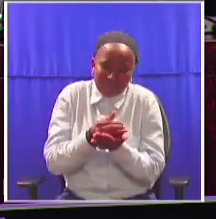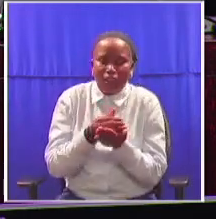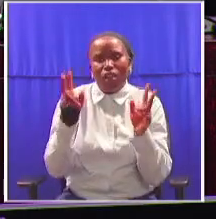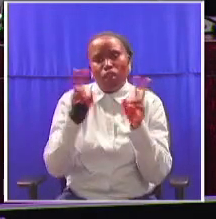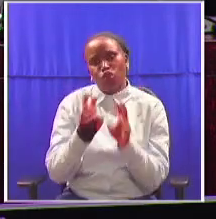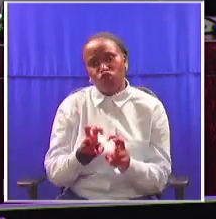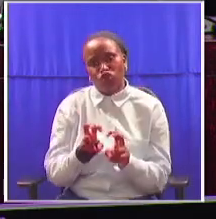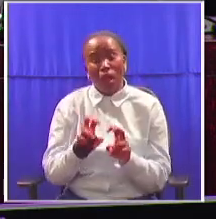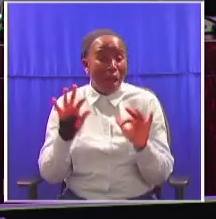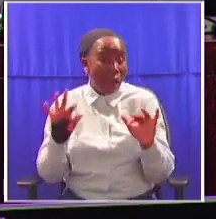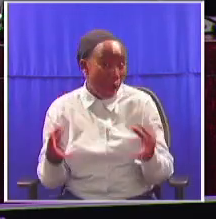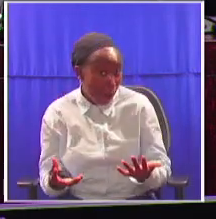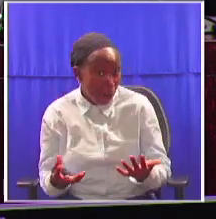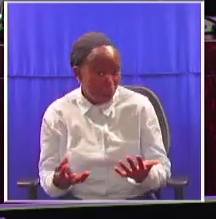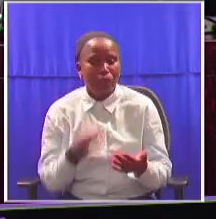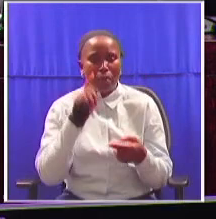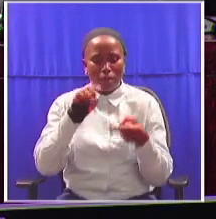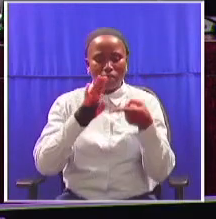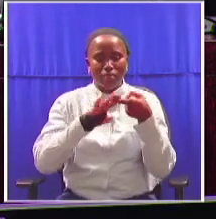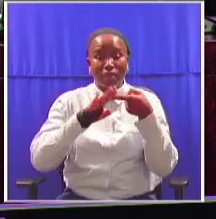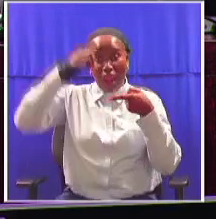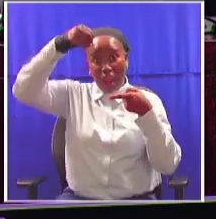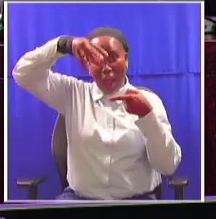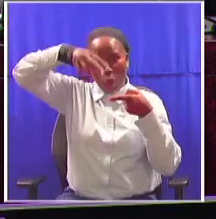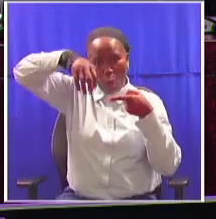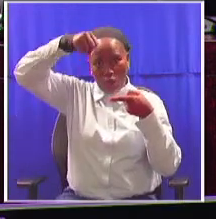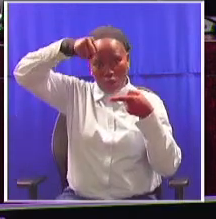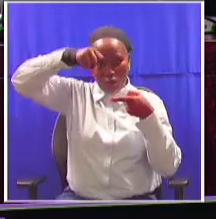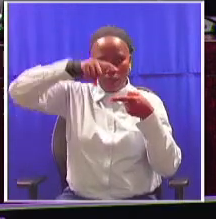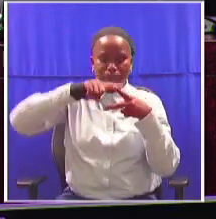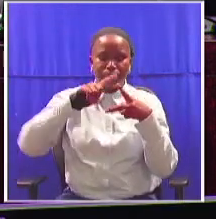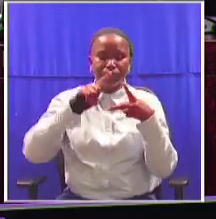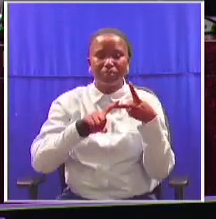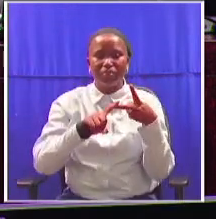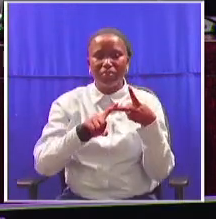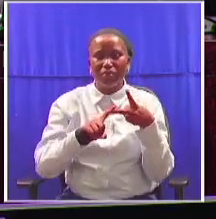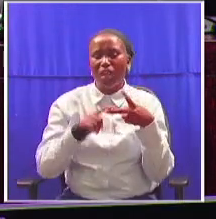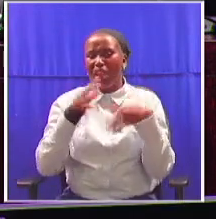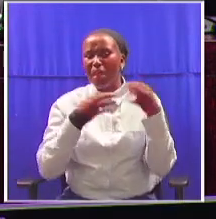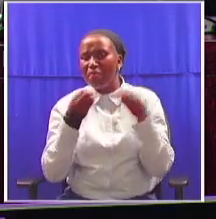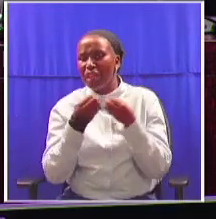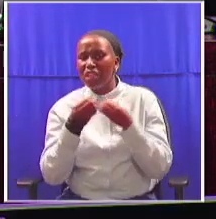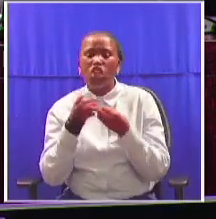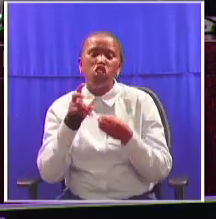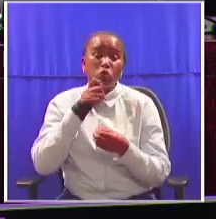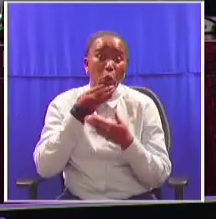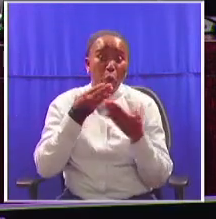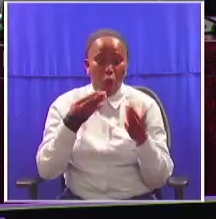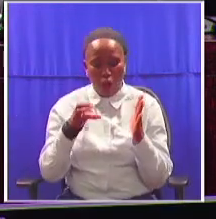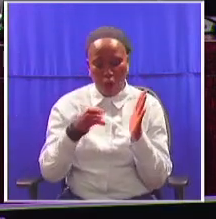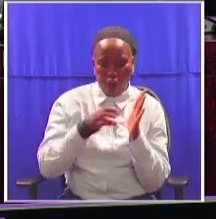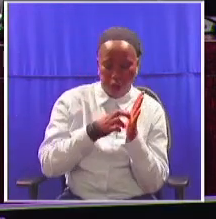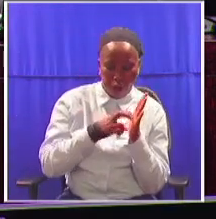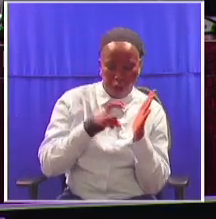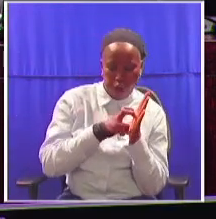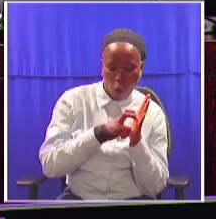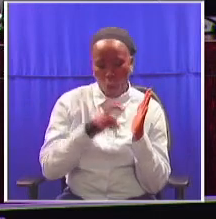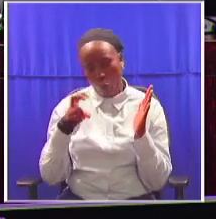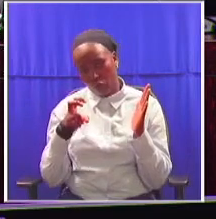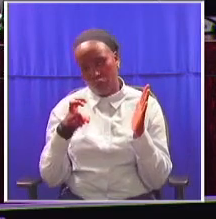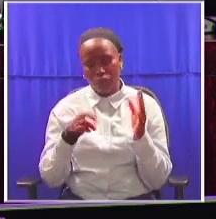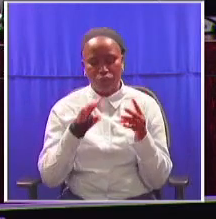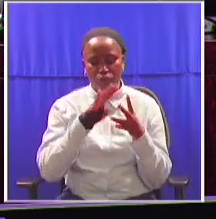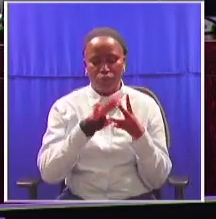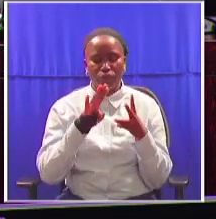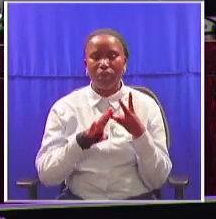by switching off lights and appliances when not in use, reducing the temperatures of